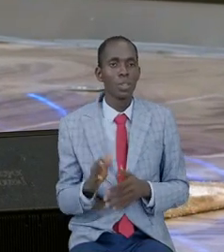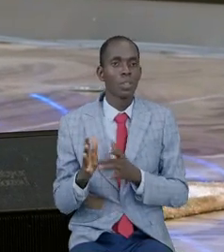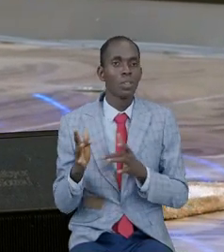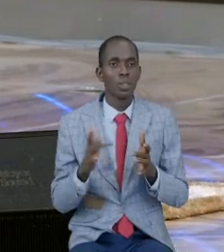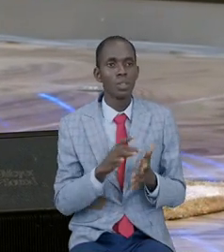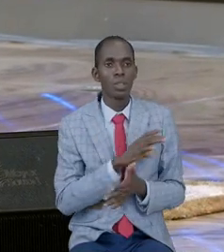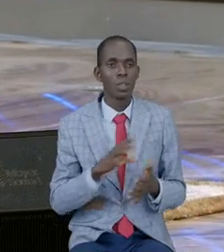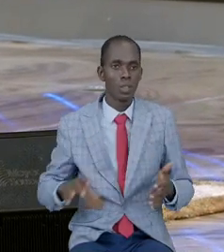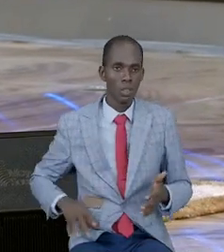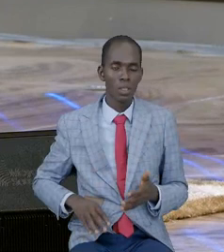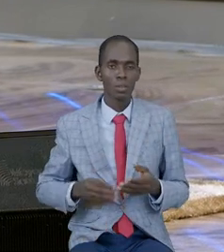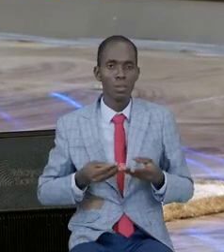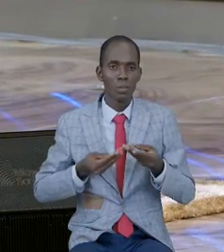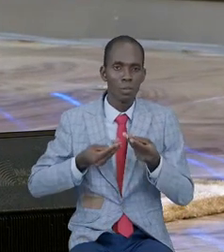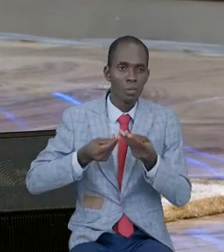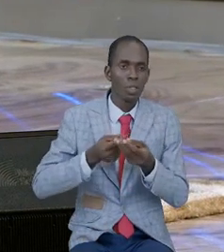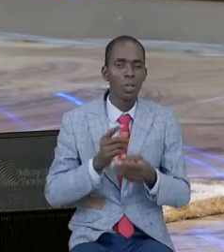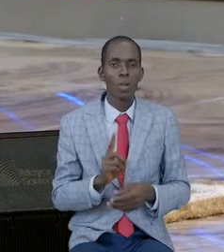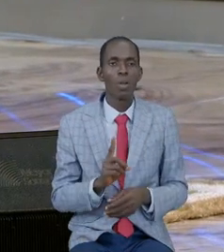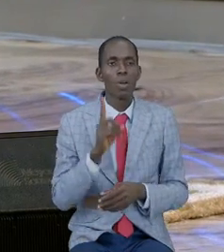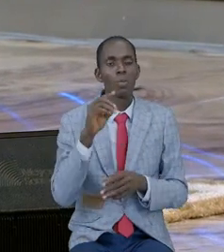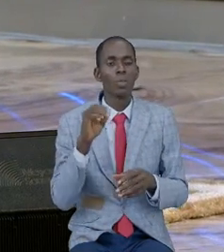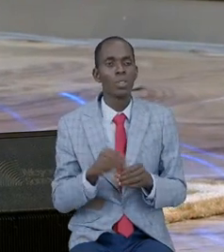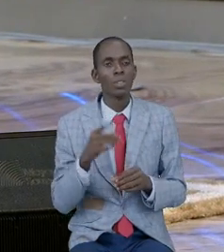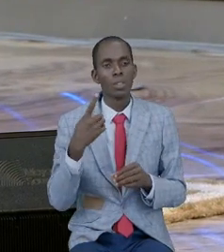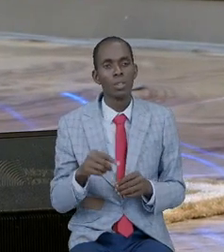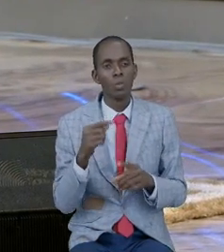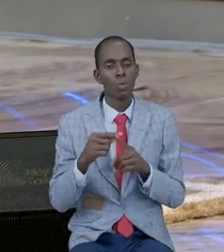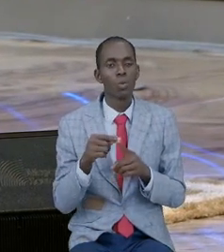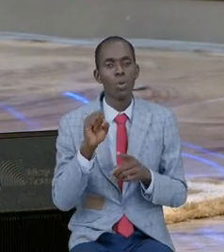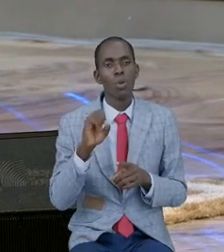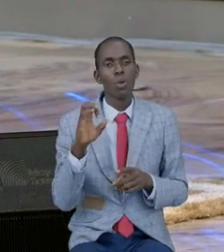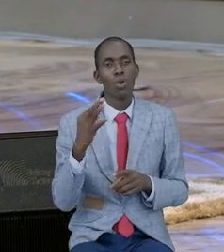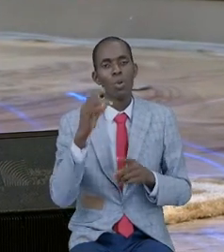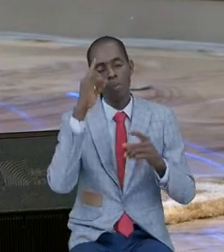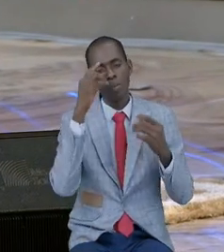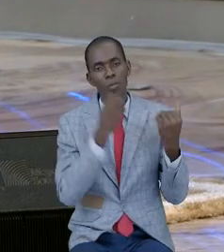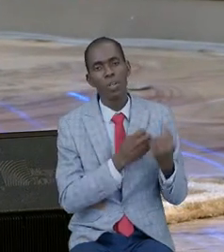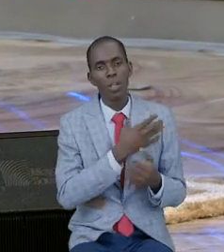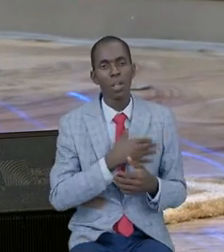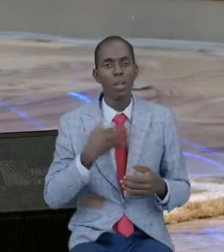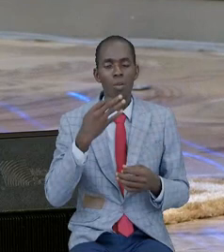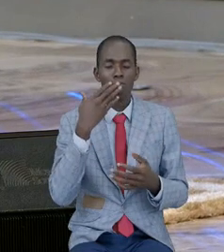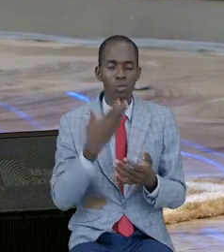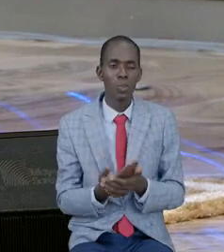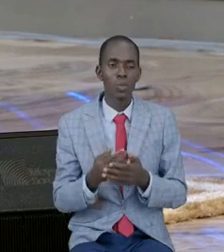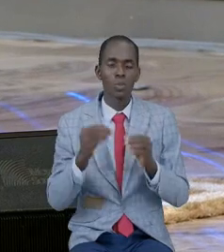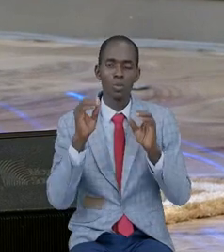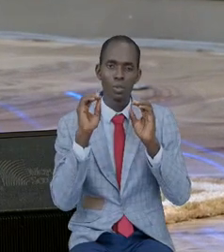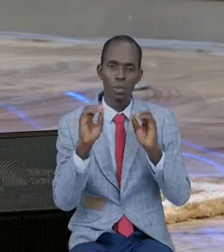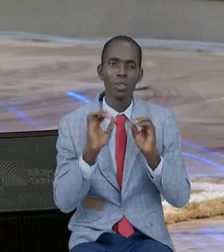nourished up in the words of faith and of good doctrine where unto